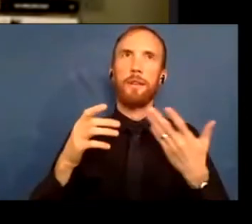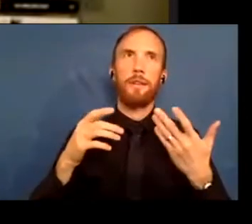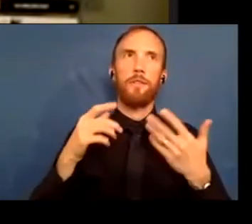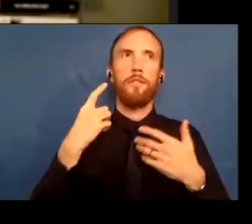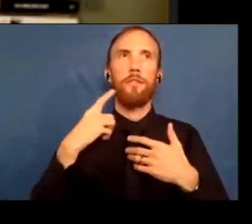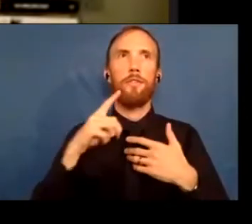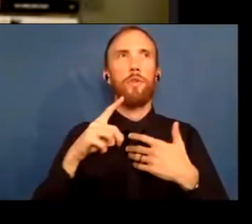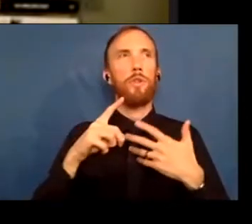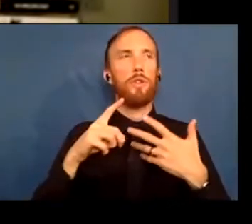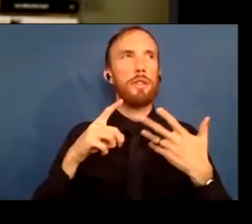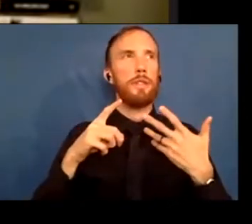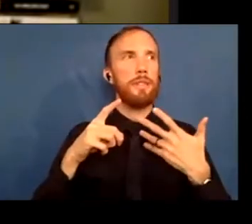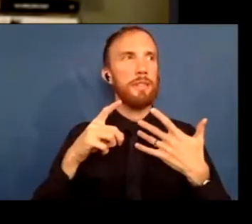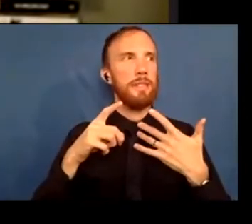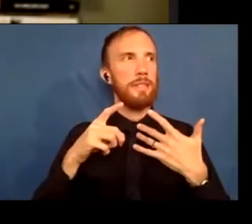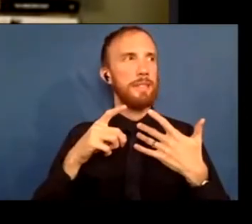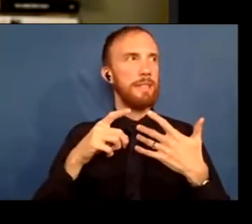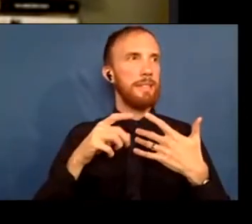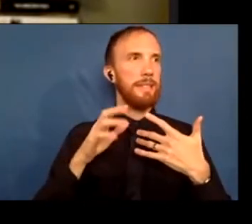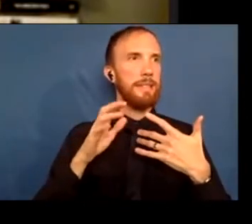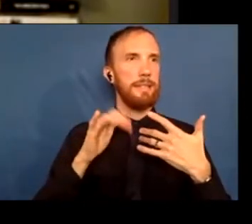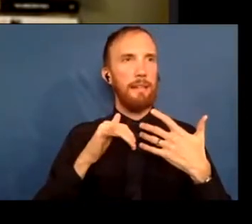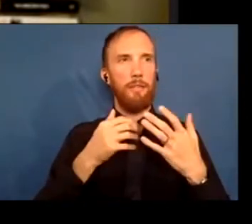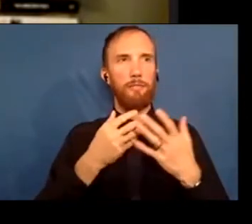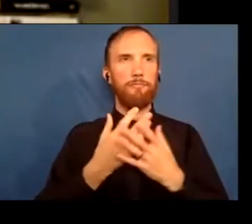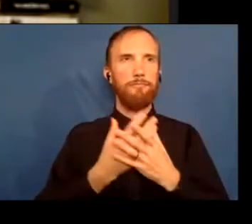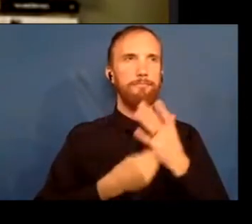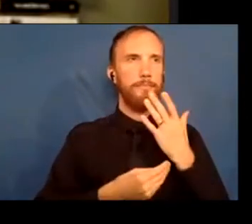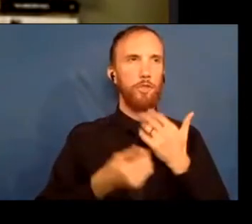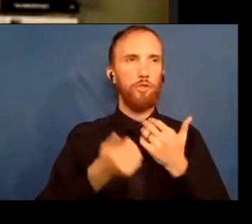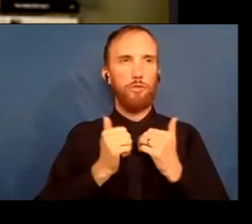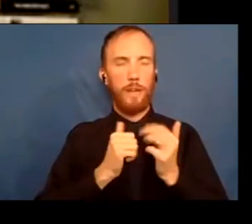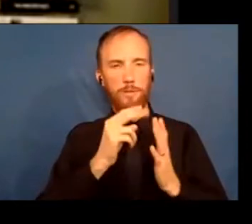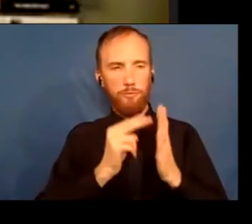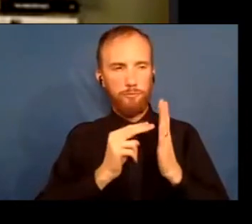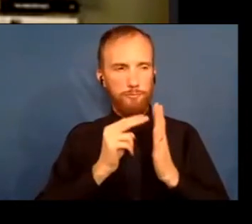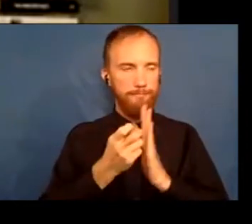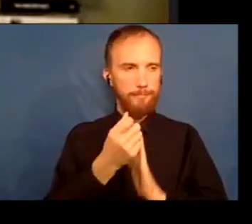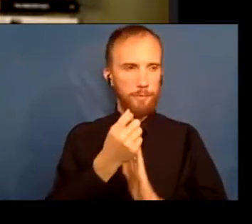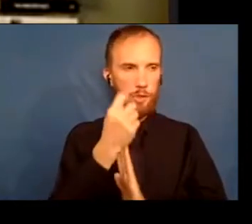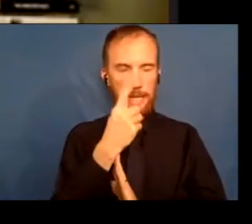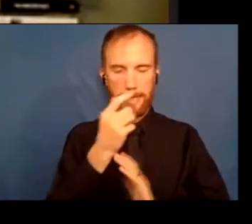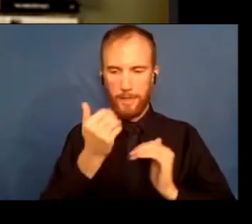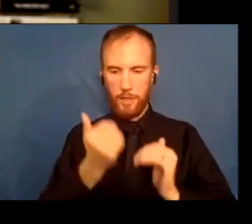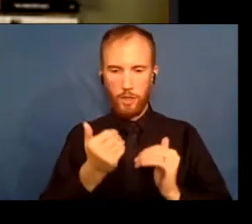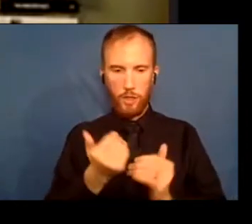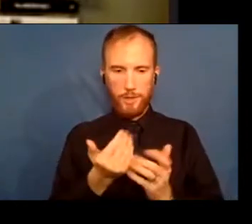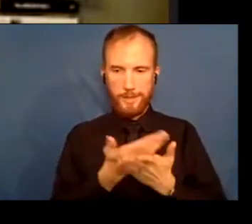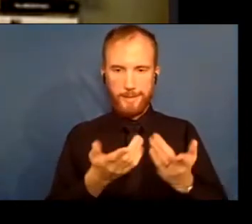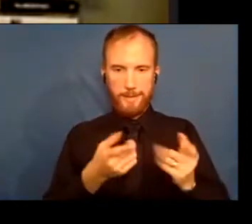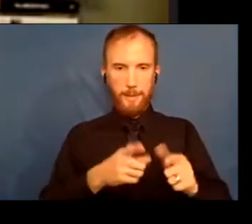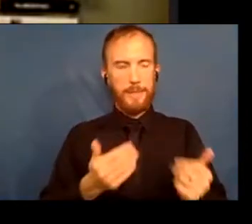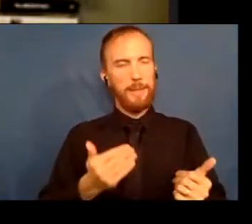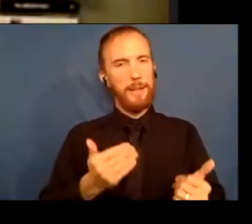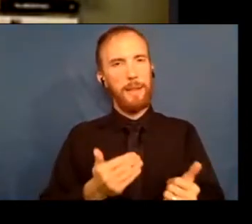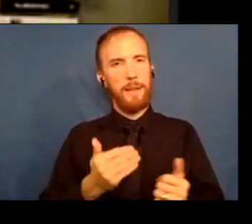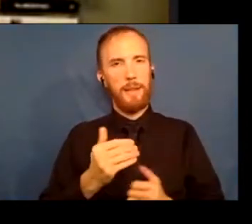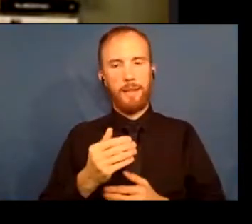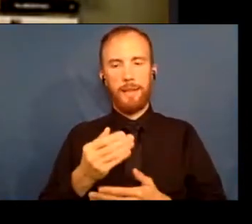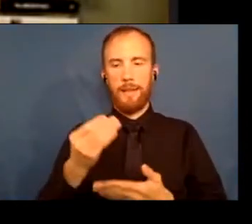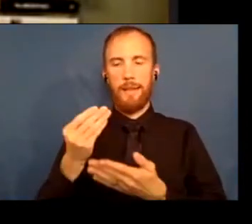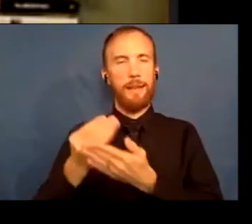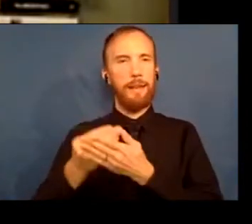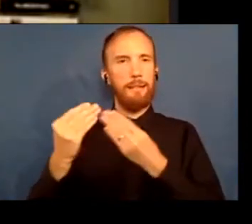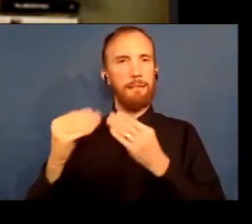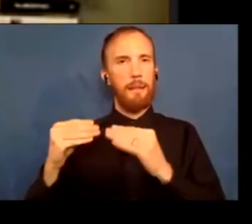reading of the contemporary script. What does it look like today? What is capitalism actually like? How do we